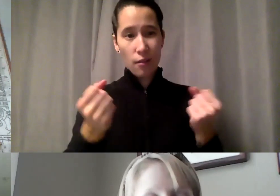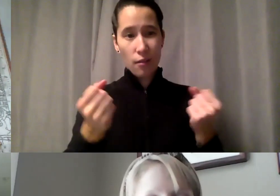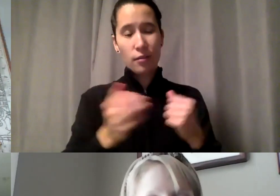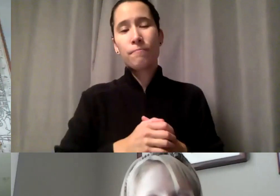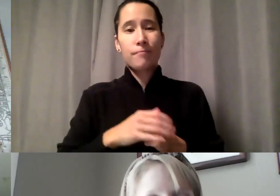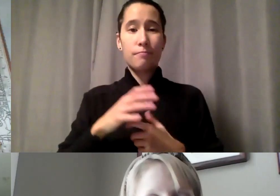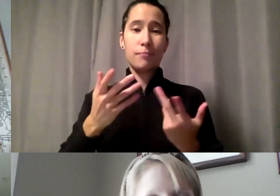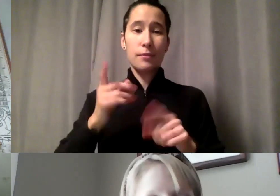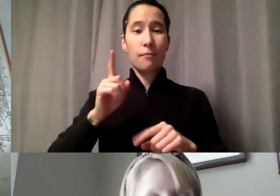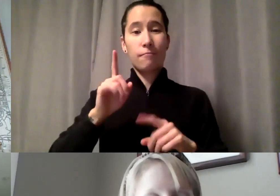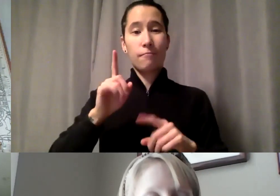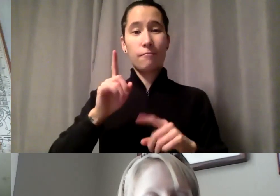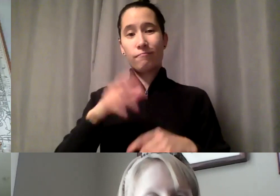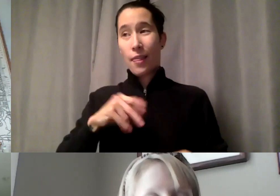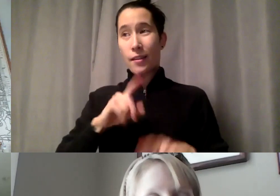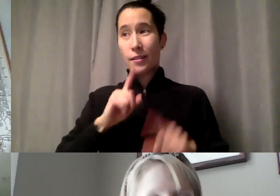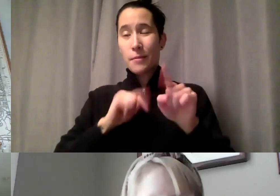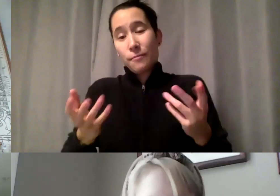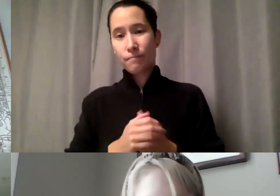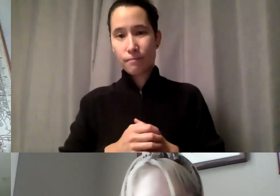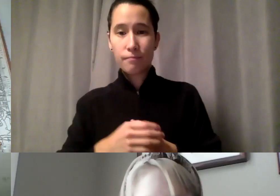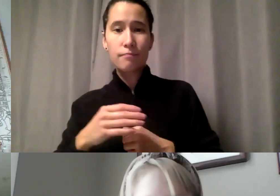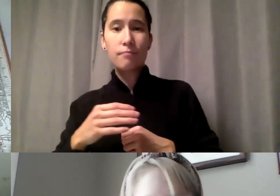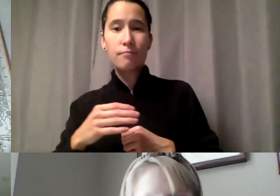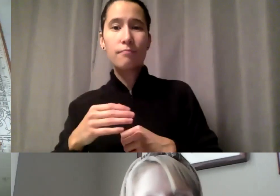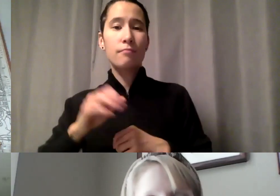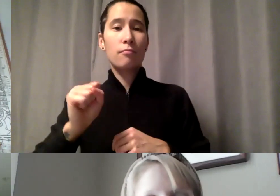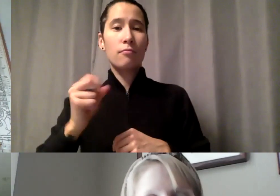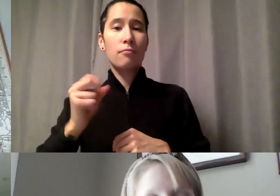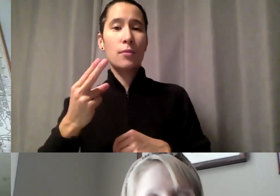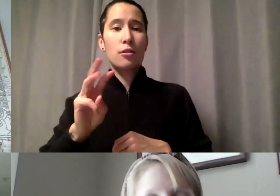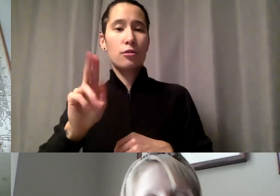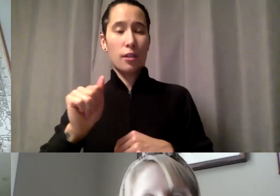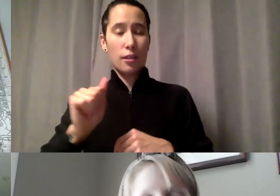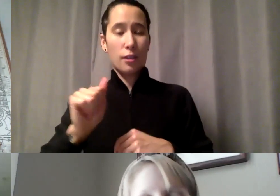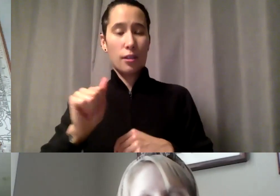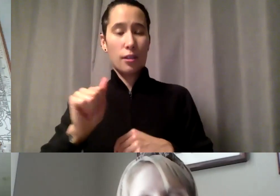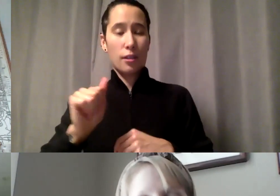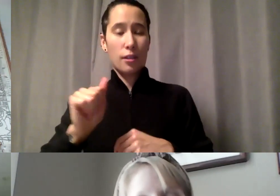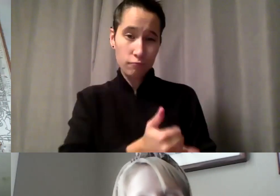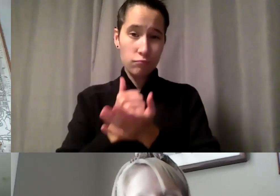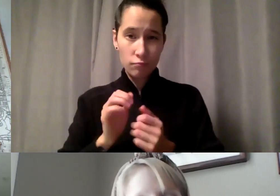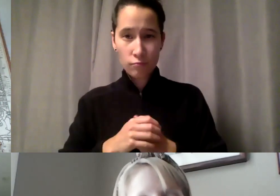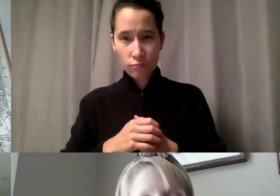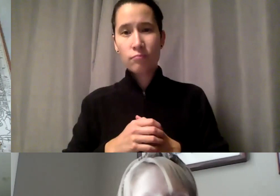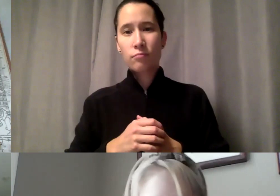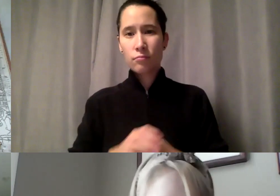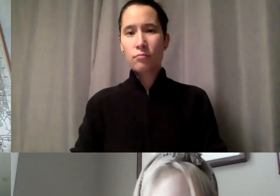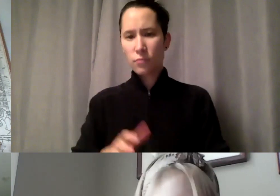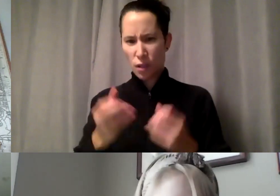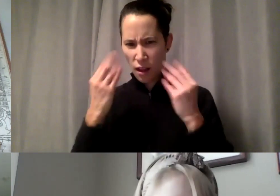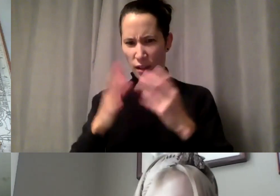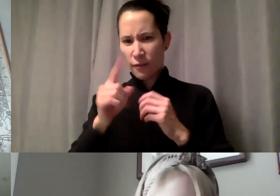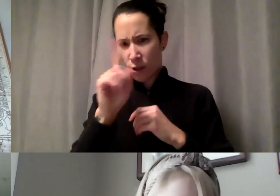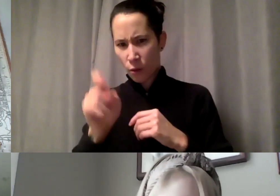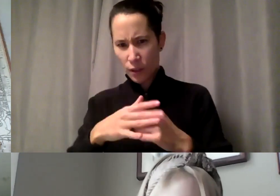answer. Yeah, I think that's helpful. We did have a specific question, some around, so lots of questions around, what